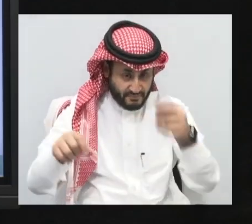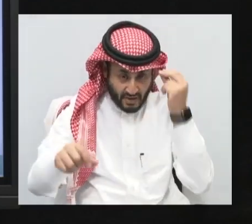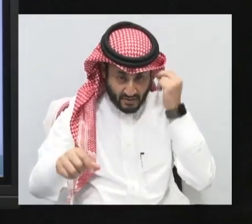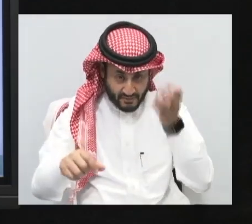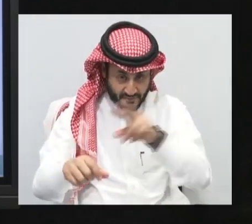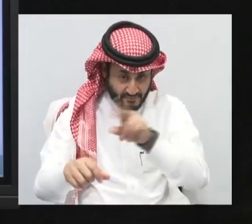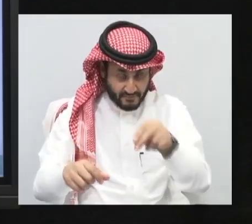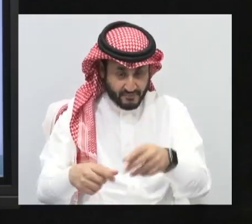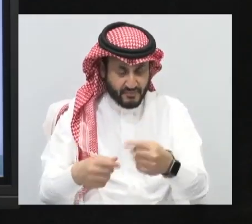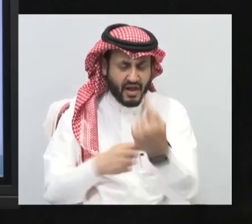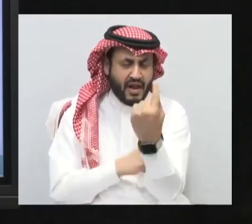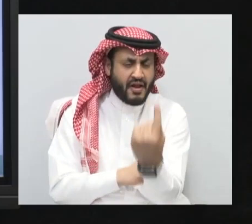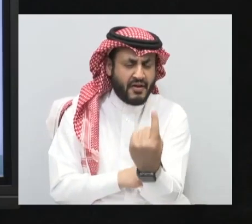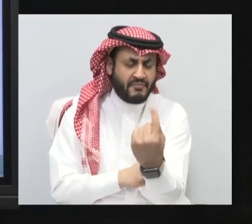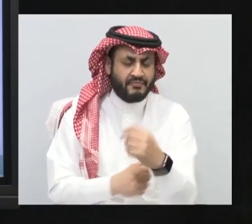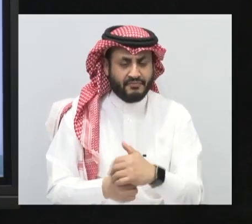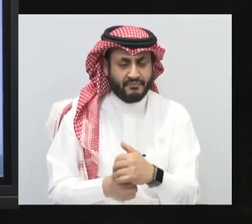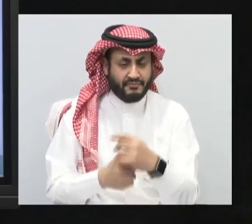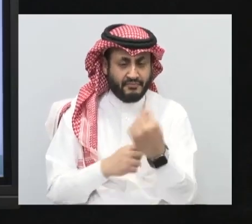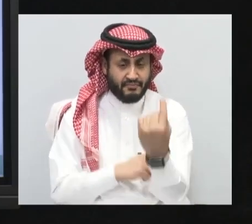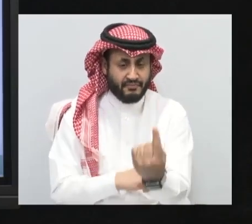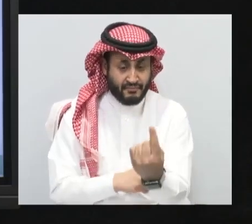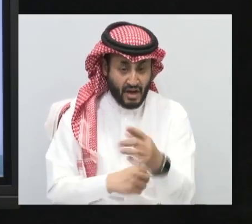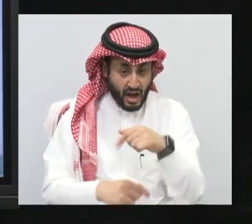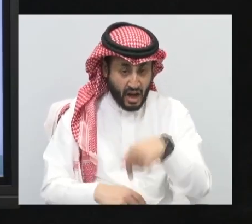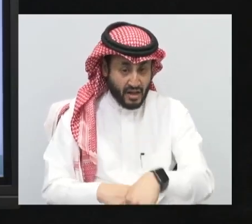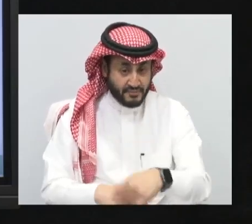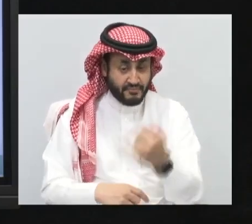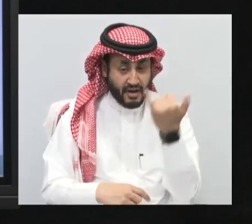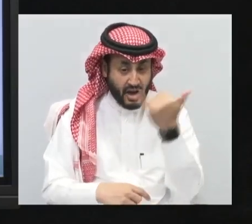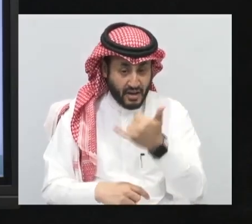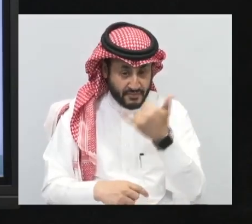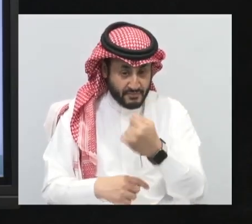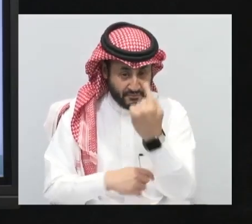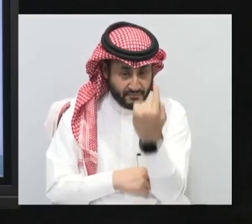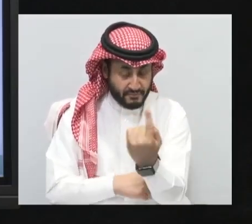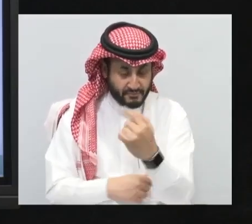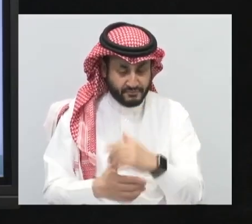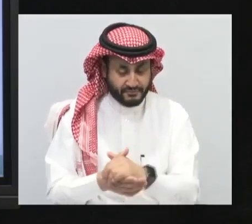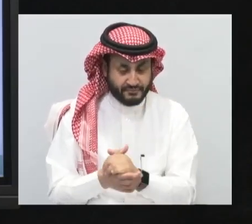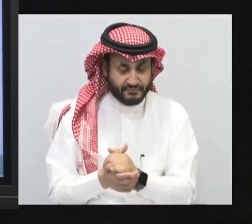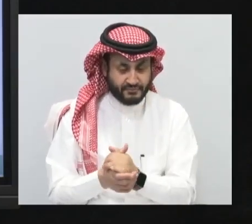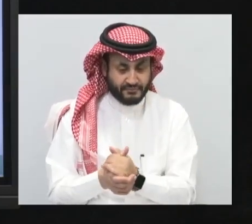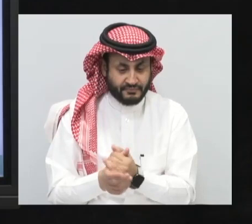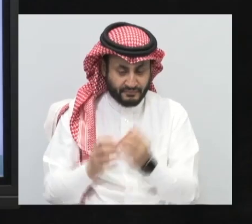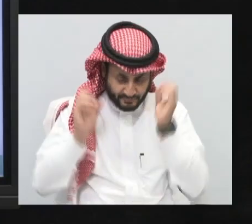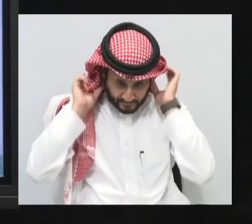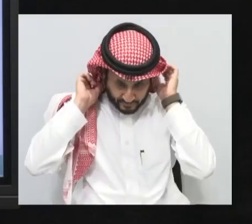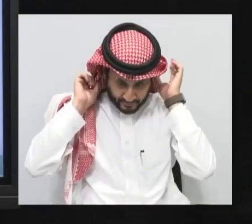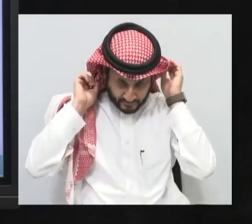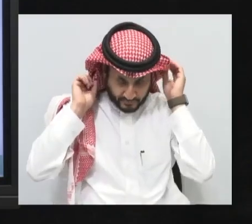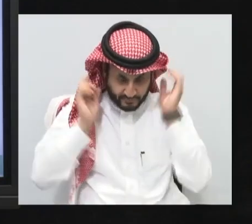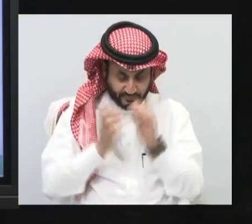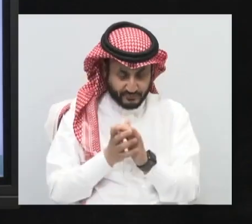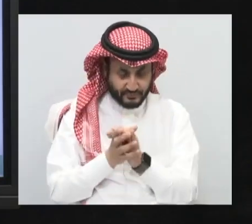now, could you do me a favor? You have to be polite, okay? To ask politely for the thing that you